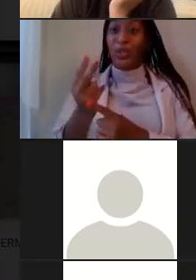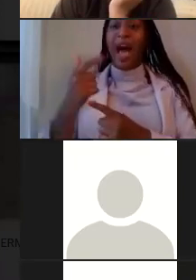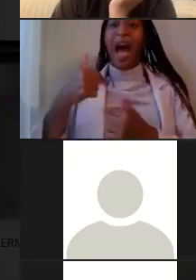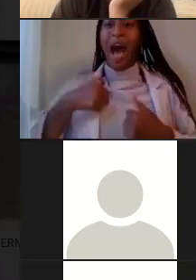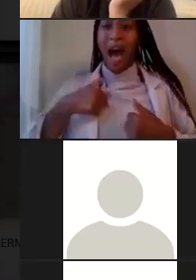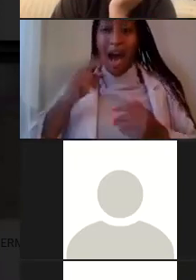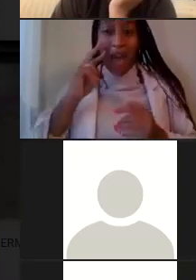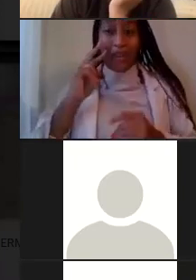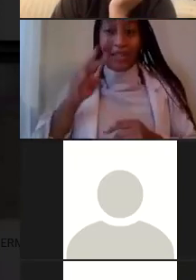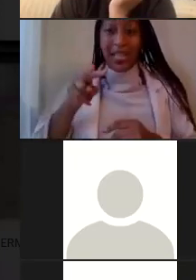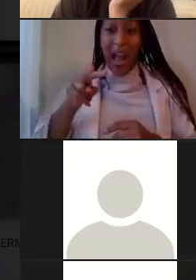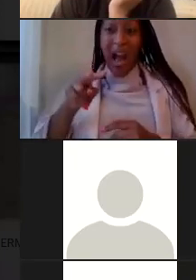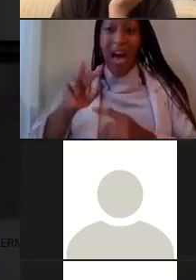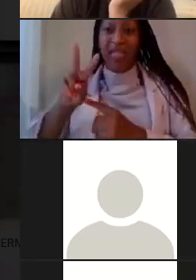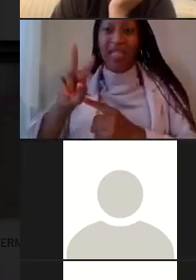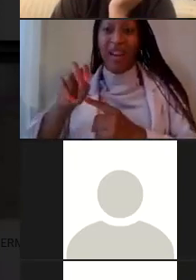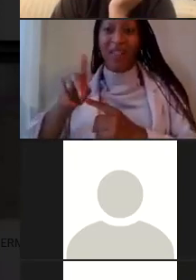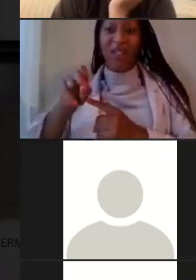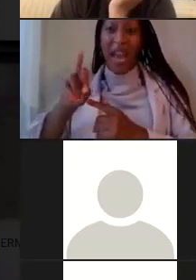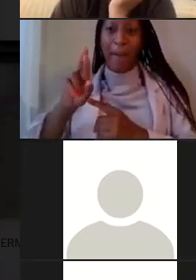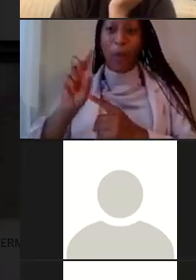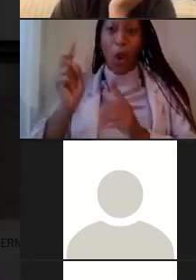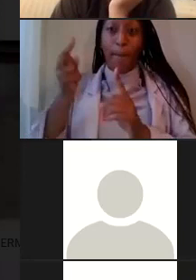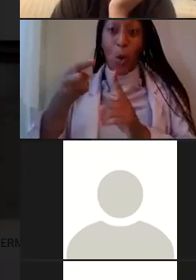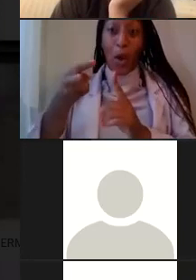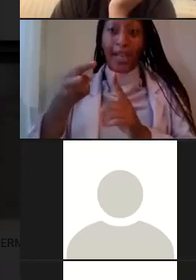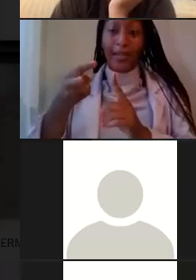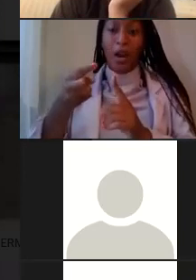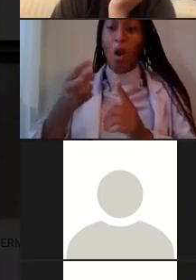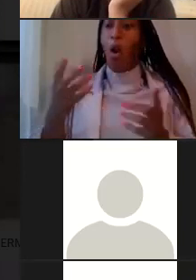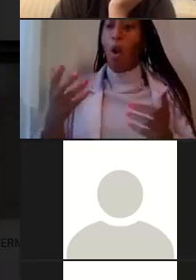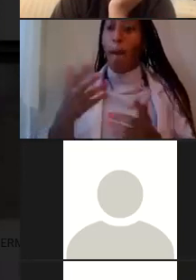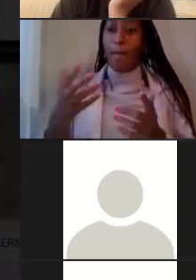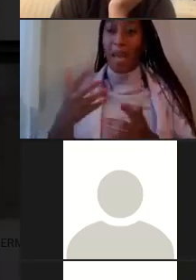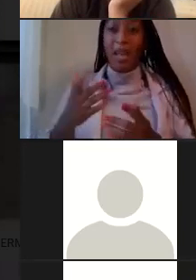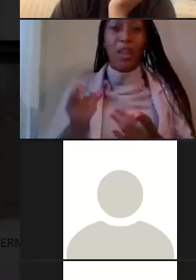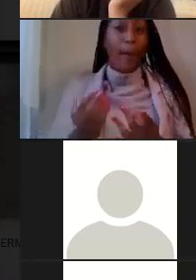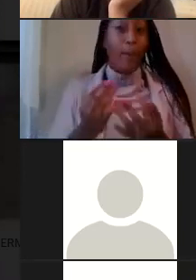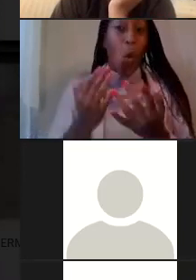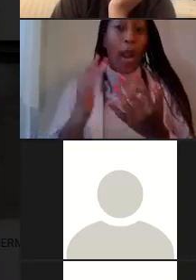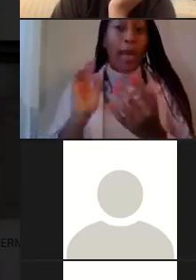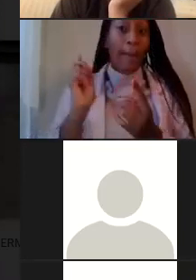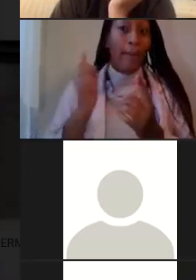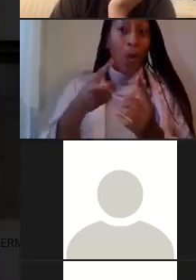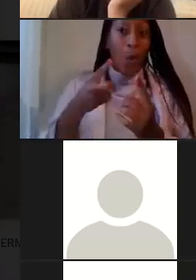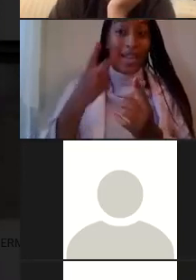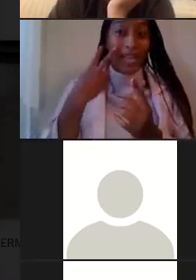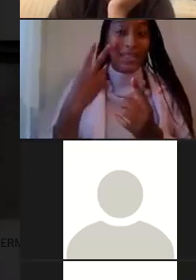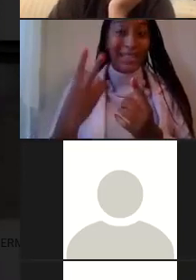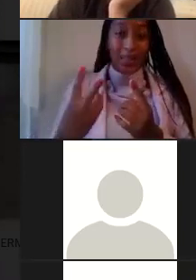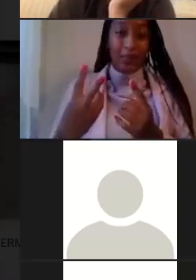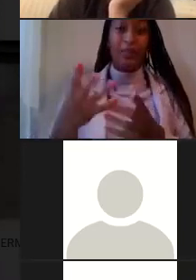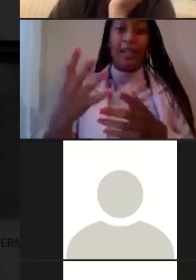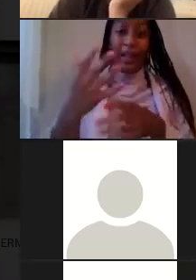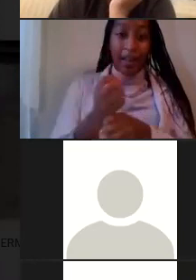So let's multiply. The mass is still 1 kilogram. And it gave me the LV